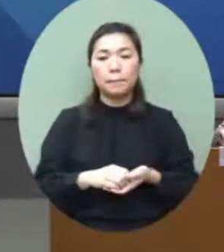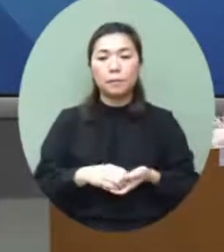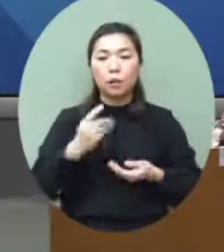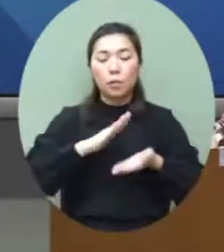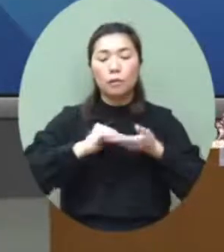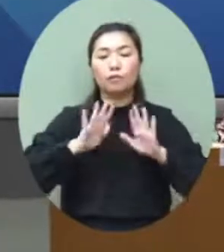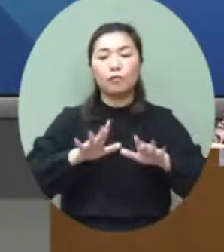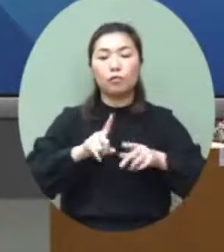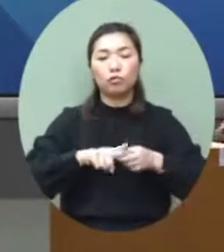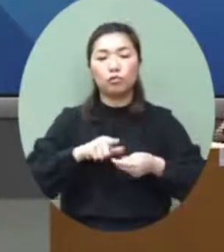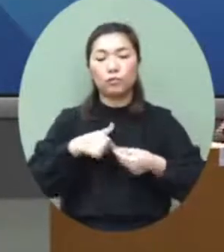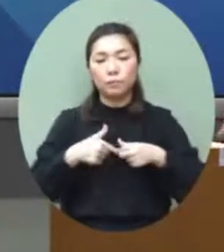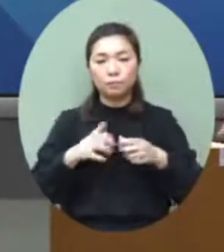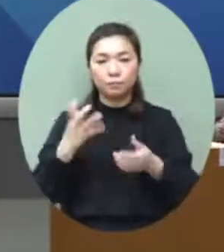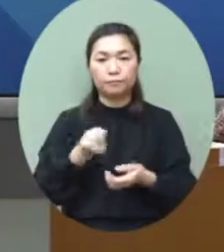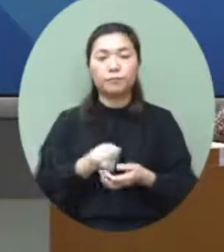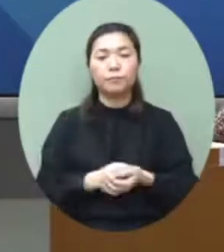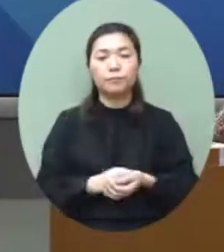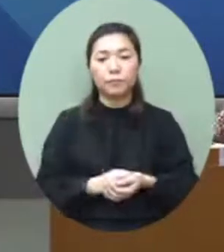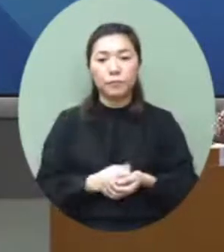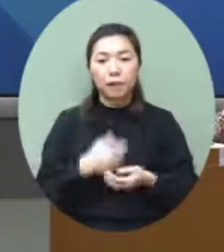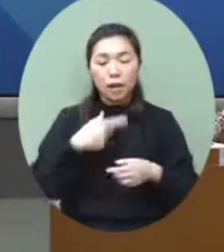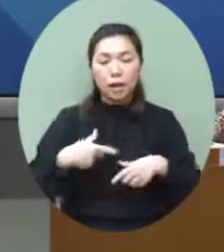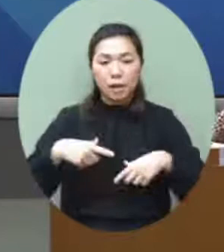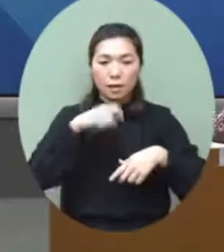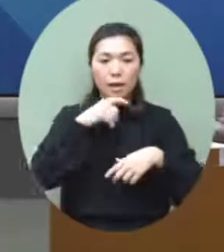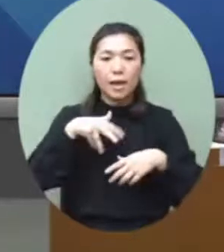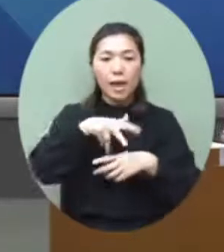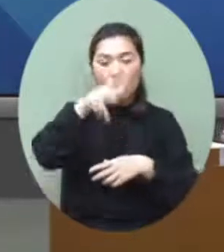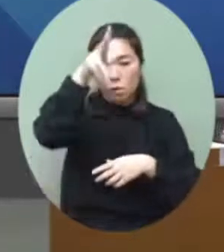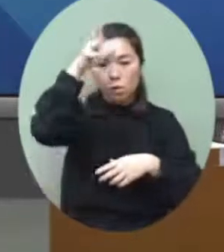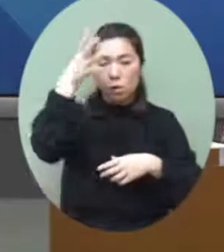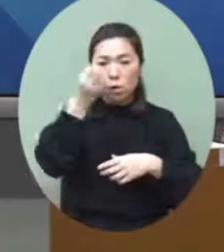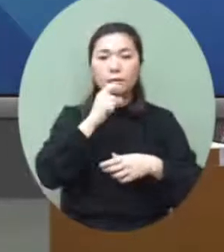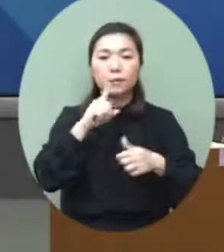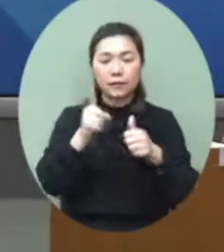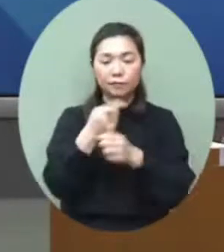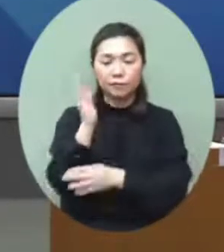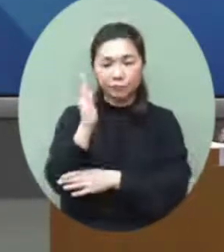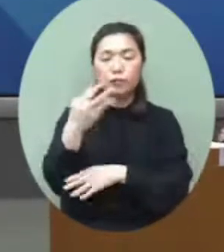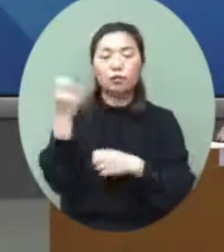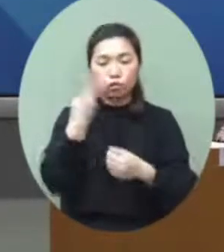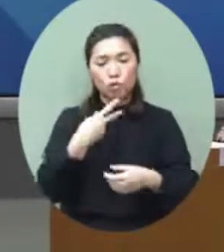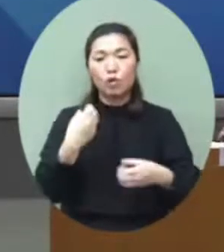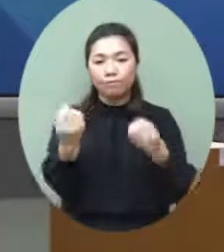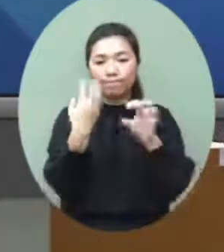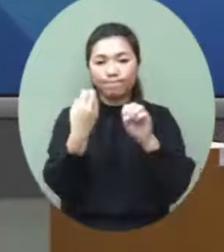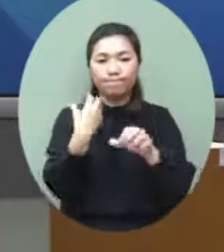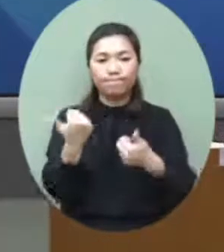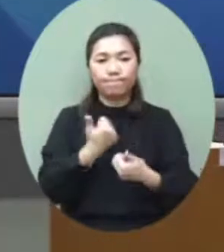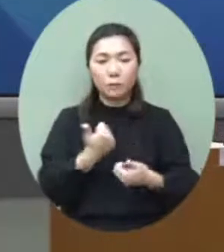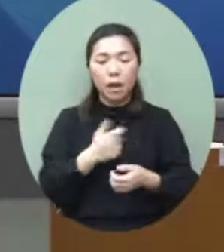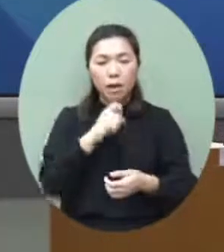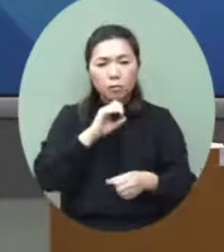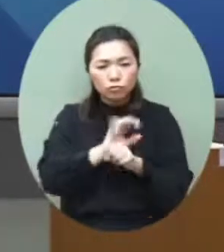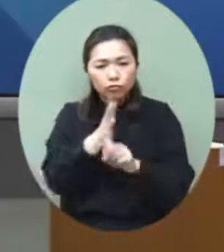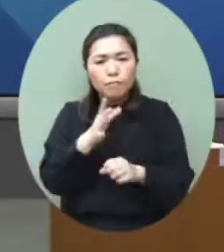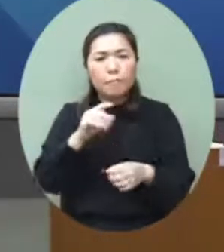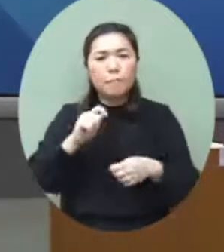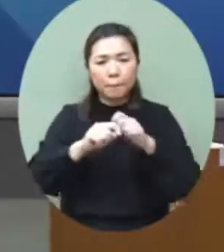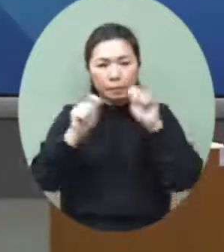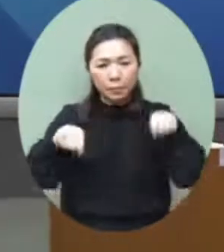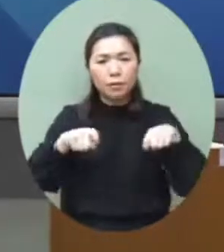well as the Secretary for Food and Health and Controller of the Center for Health Protection. Chief Executive and the Controller